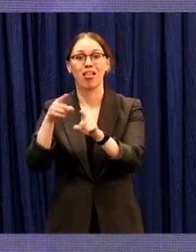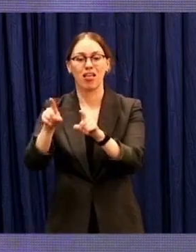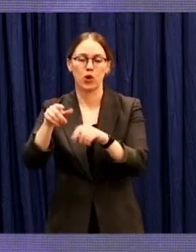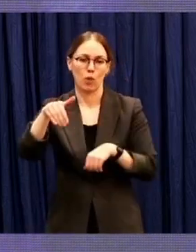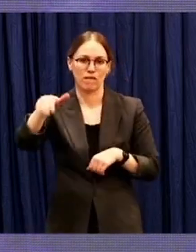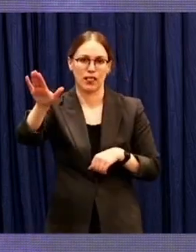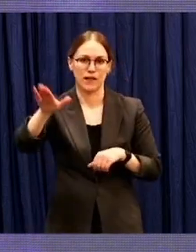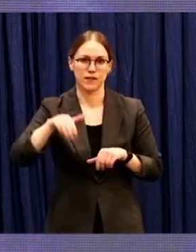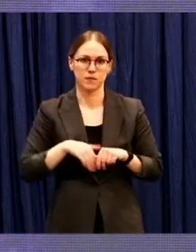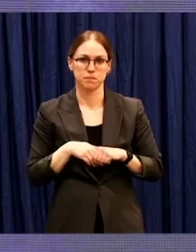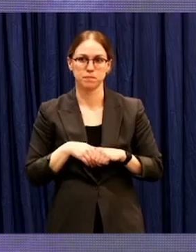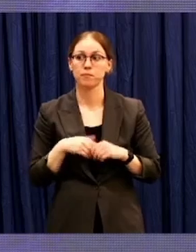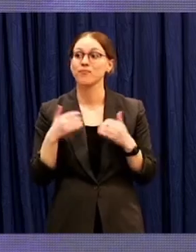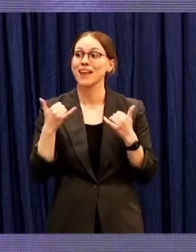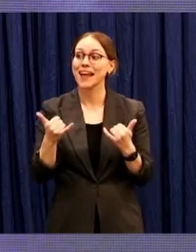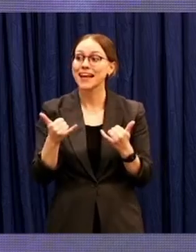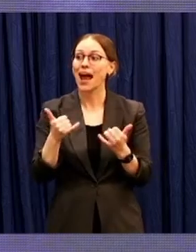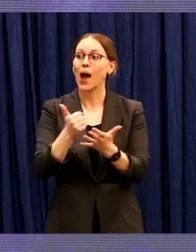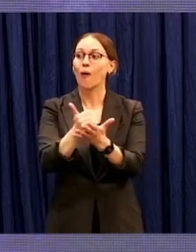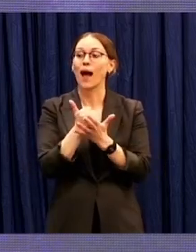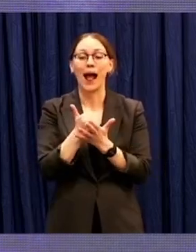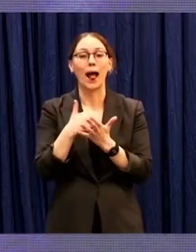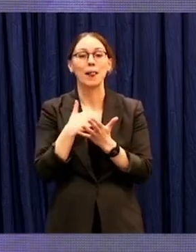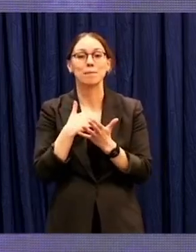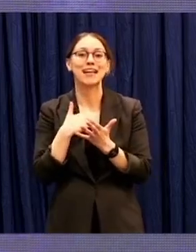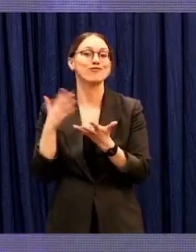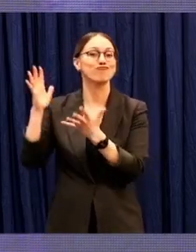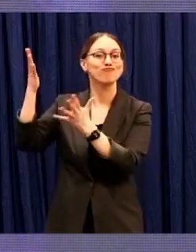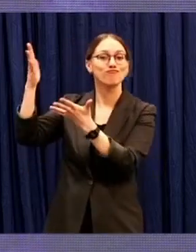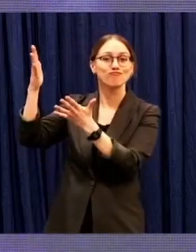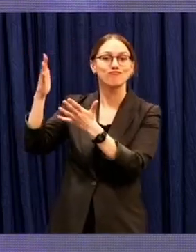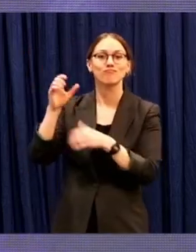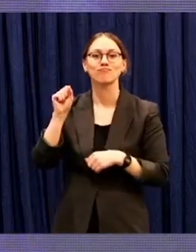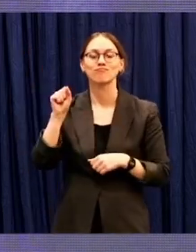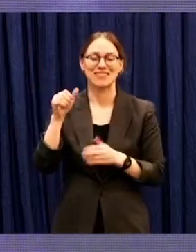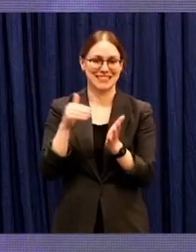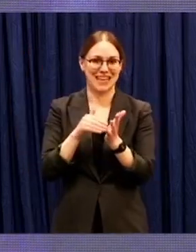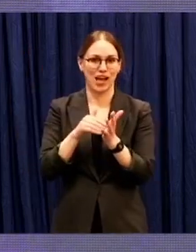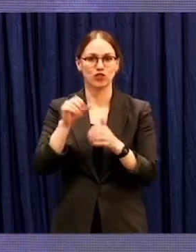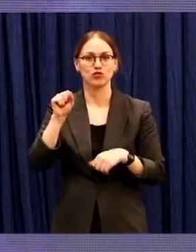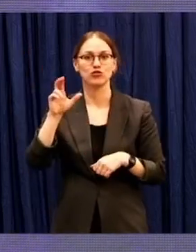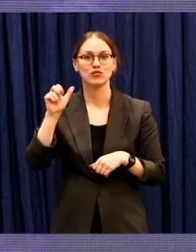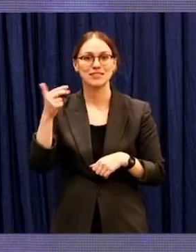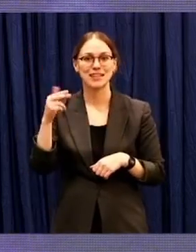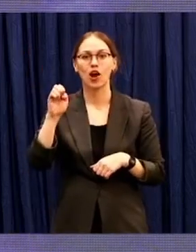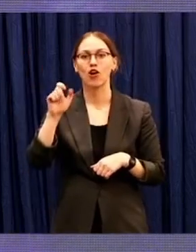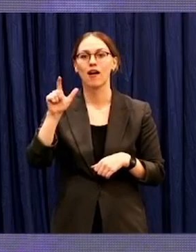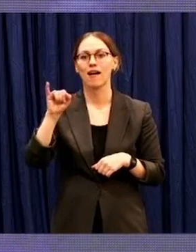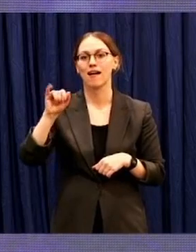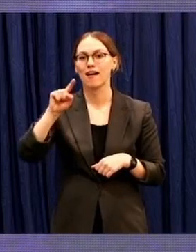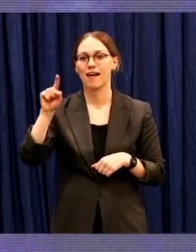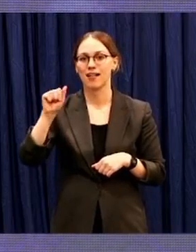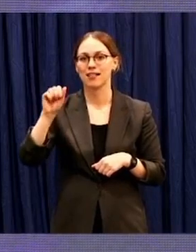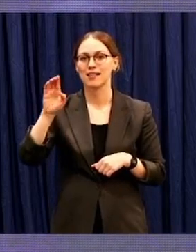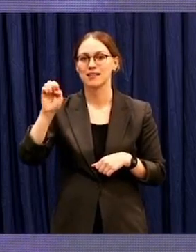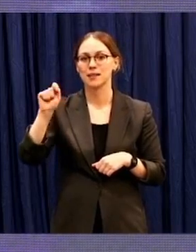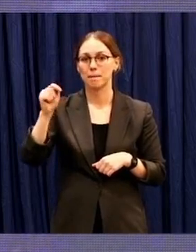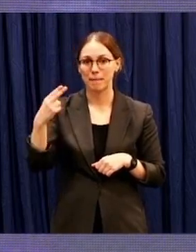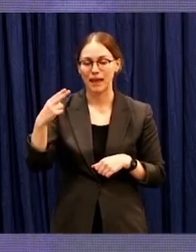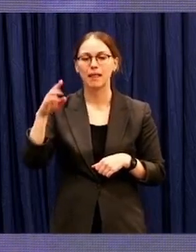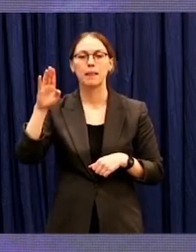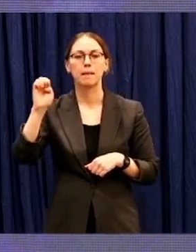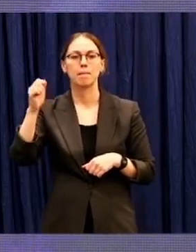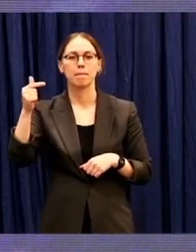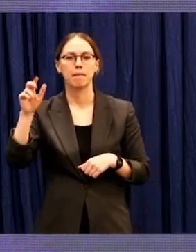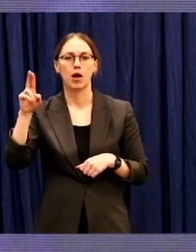Please join me now in giving a warm welcome to Dr. Sarahelizabeth Baguhn. Sarah is the research specialist for